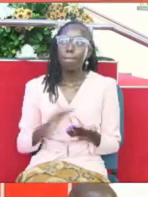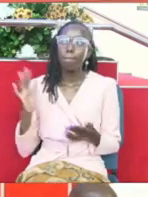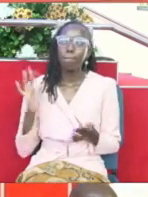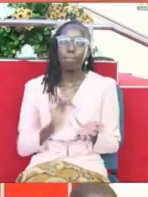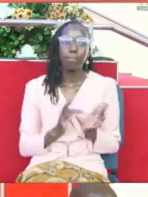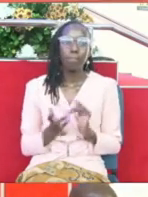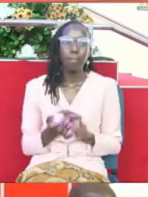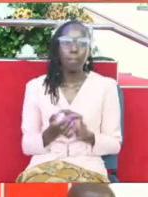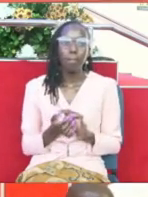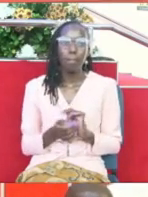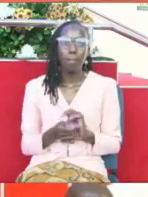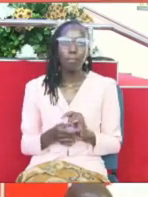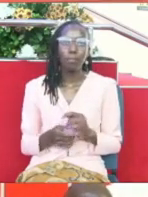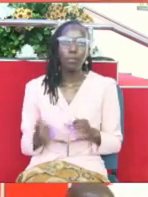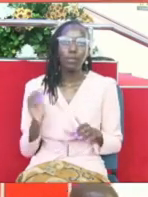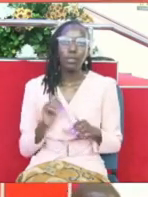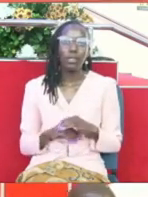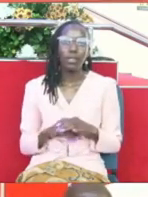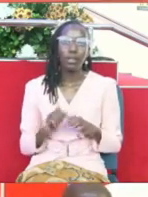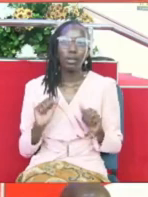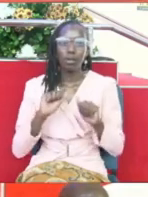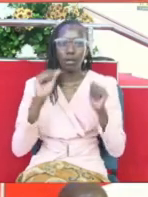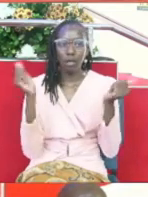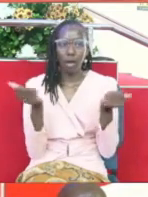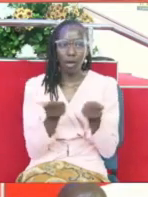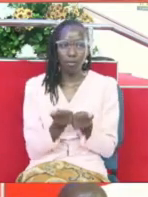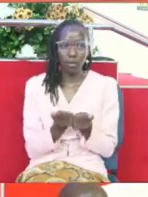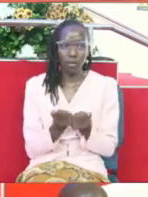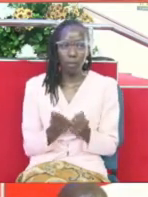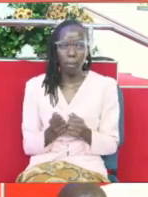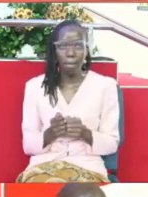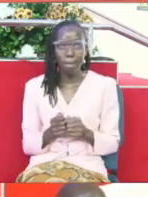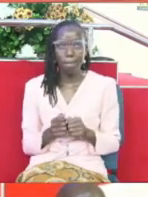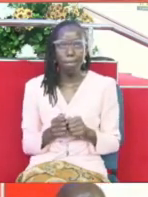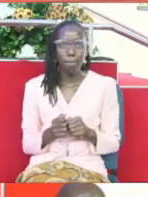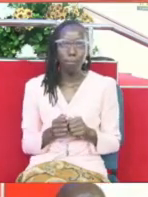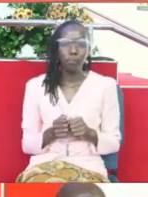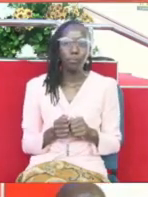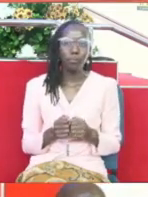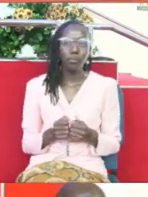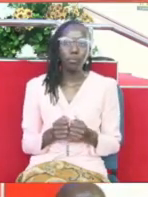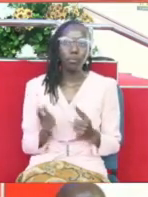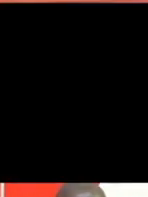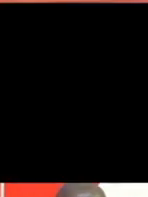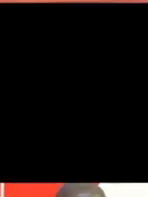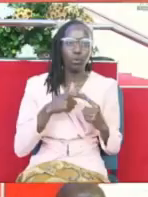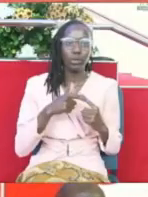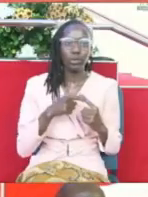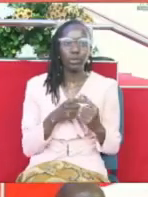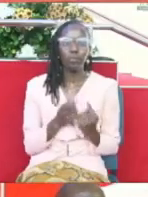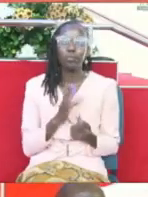Amen. In Africa, hapa Afrika, when a young man proposes to a